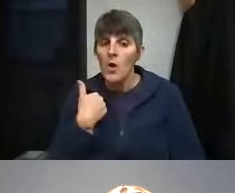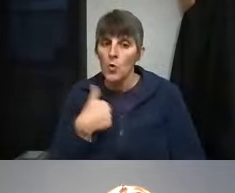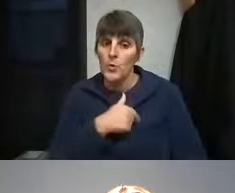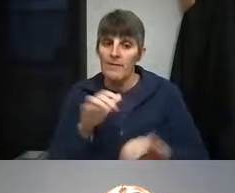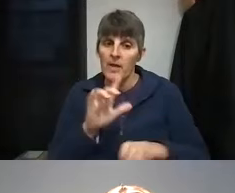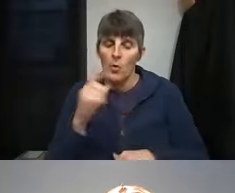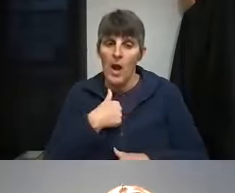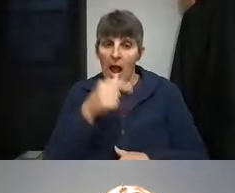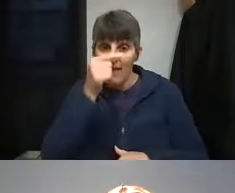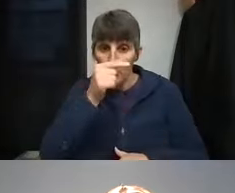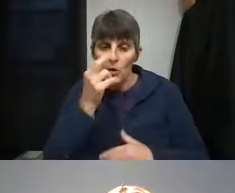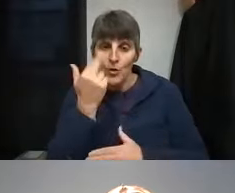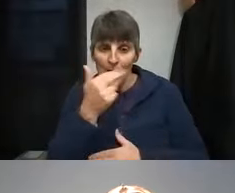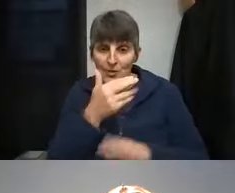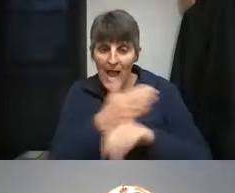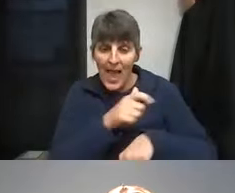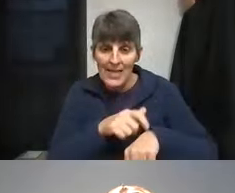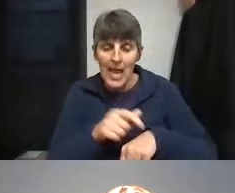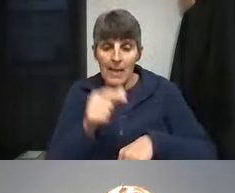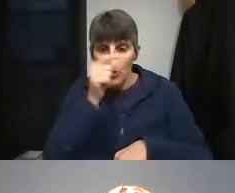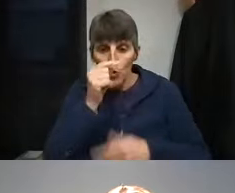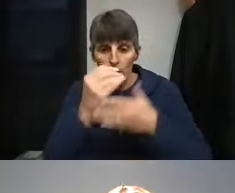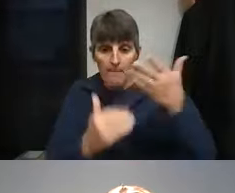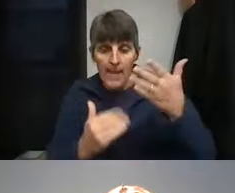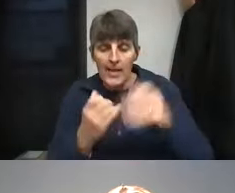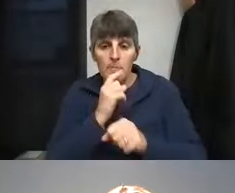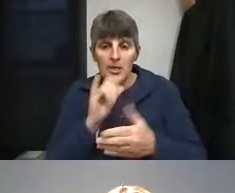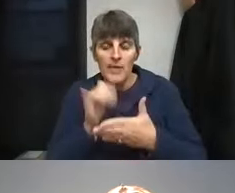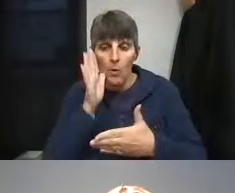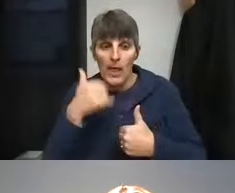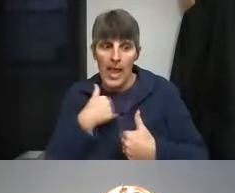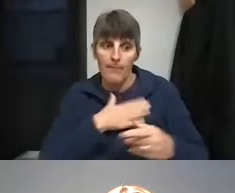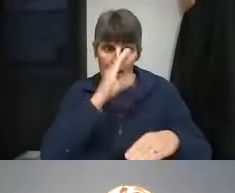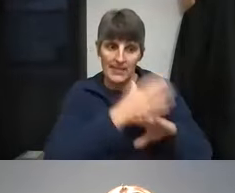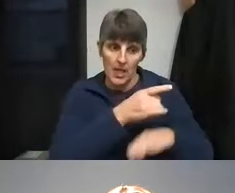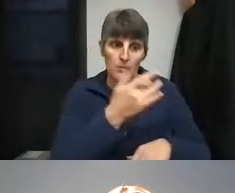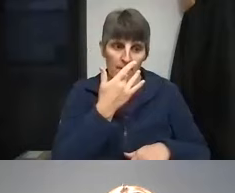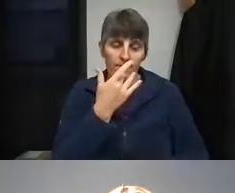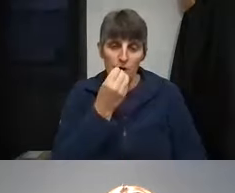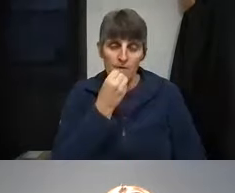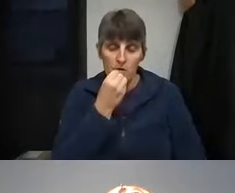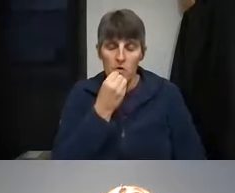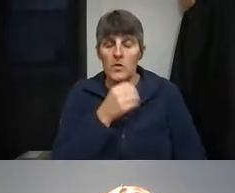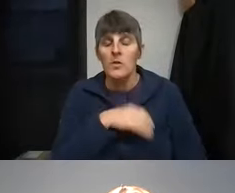where I've Googled the restaurant ahead of time, Google the menu to make sure that they're going to have my son's preferred foods.